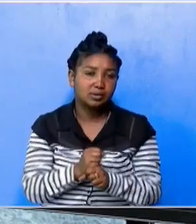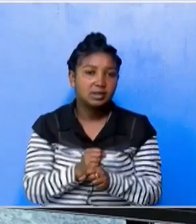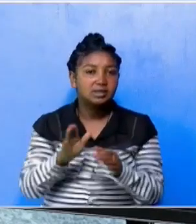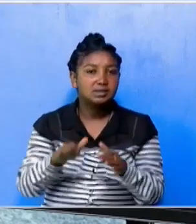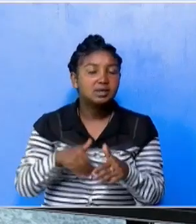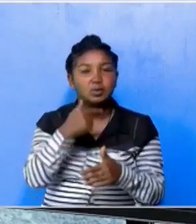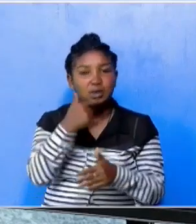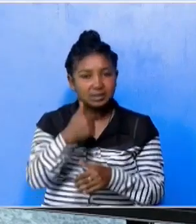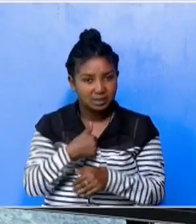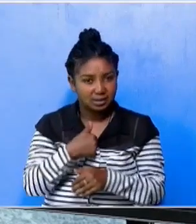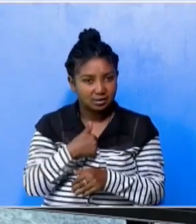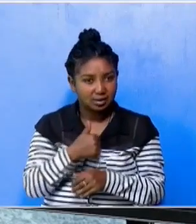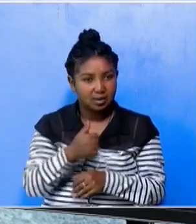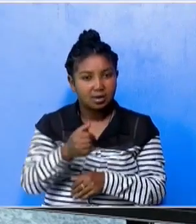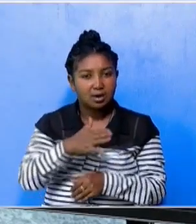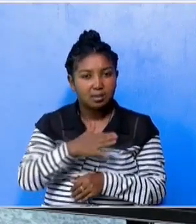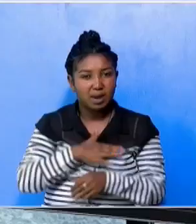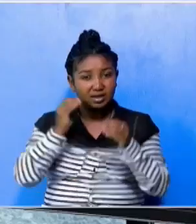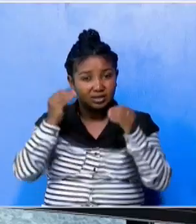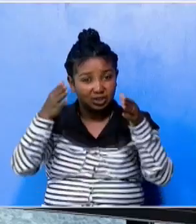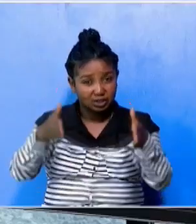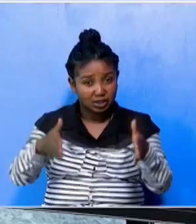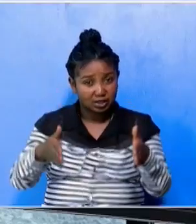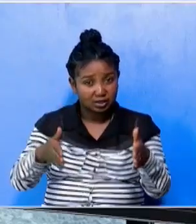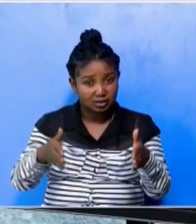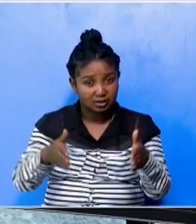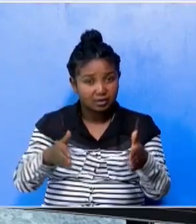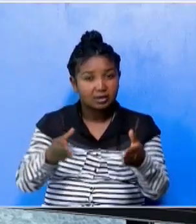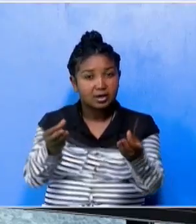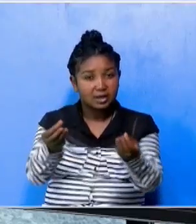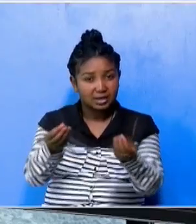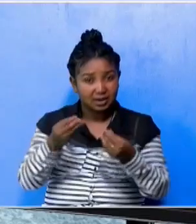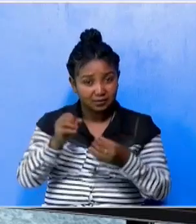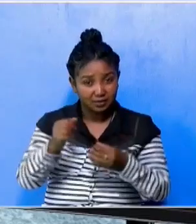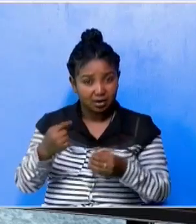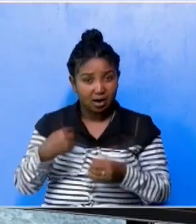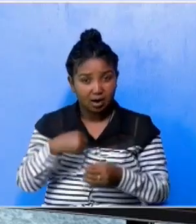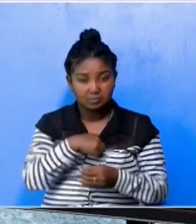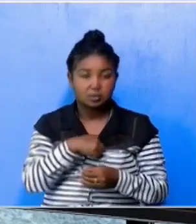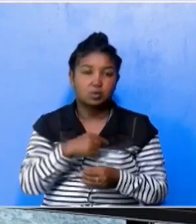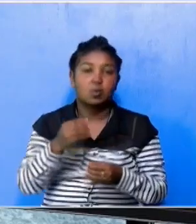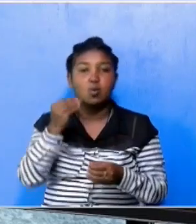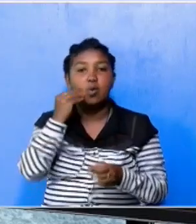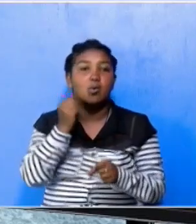Then you can say, my teacher gives us homework.